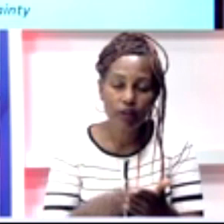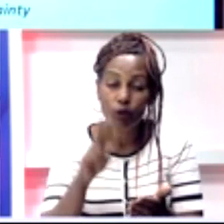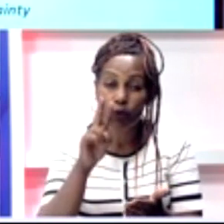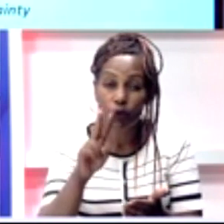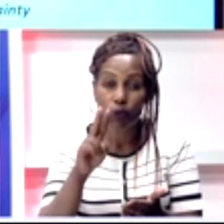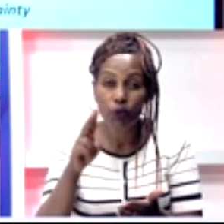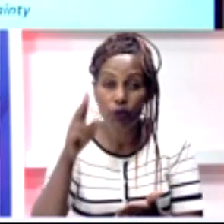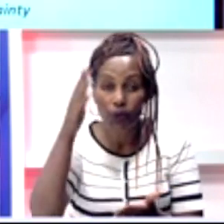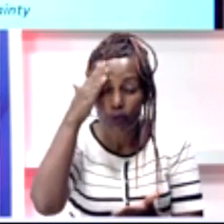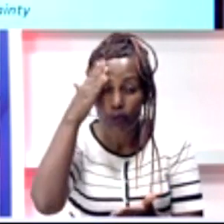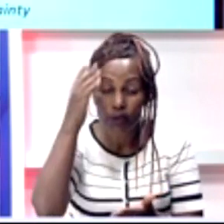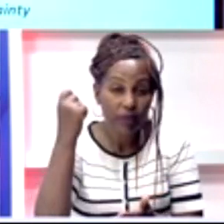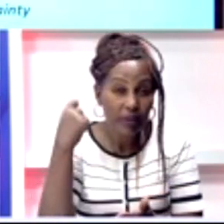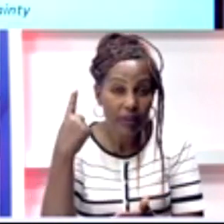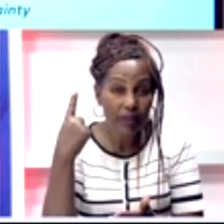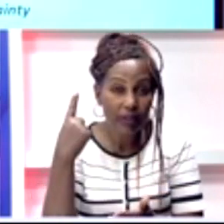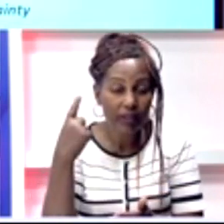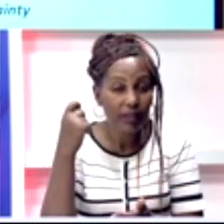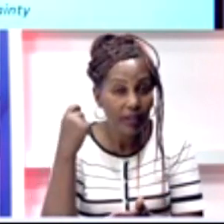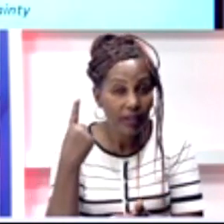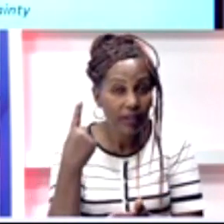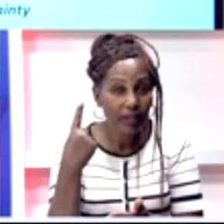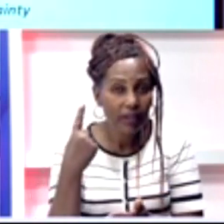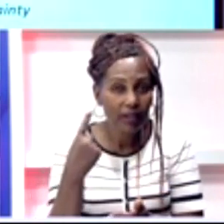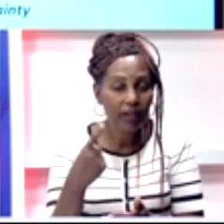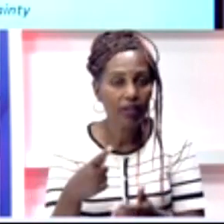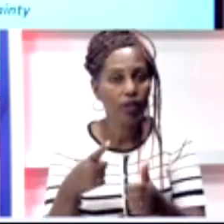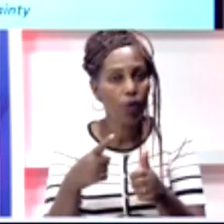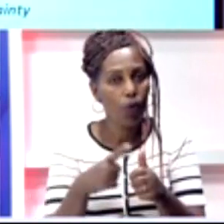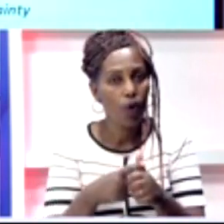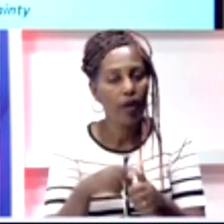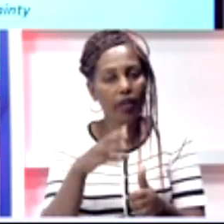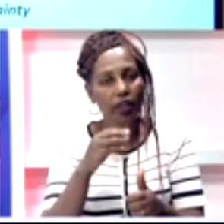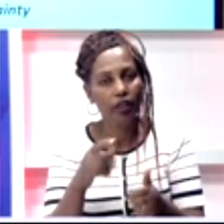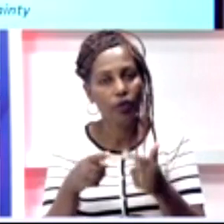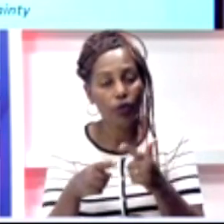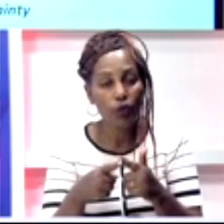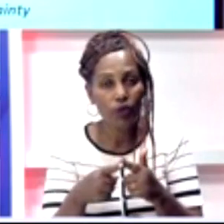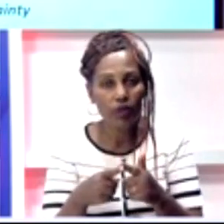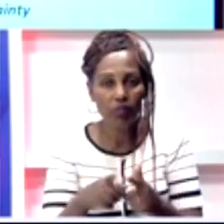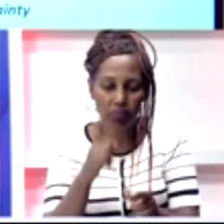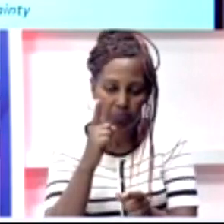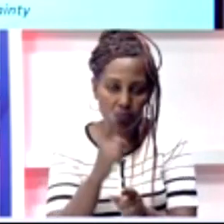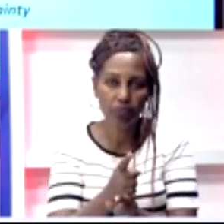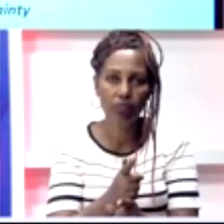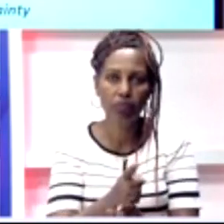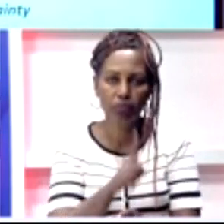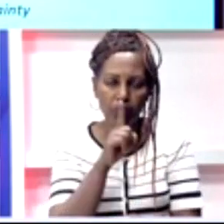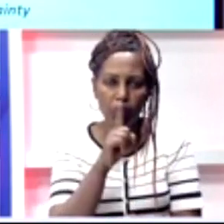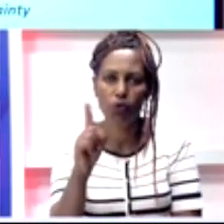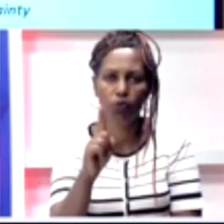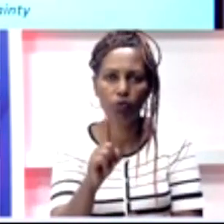ideas clearly? One and two are sure to happen. You can use other